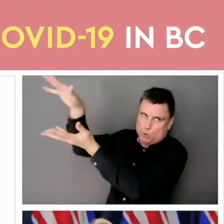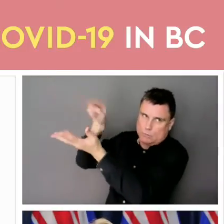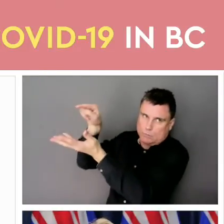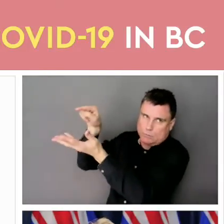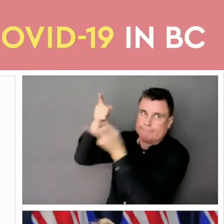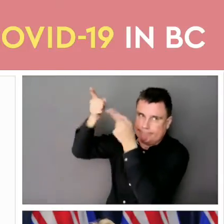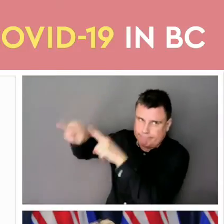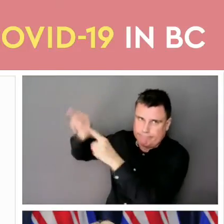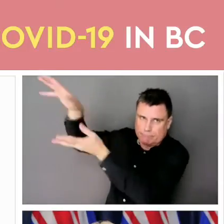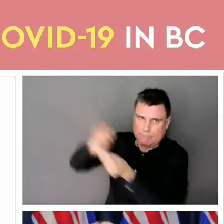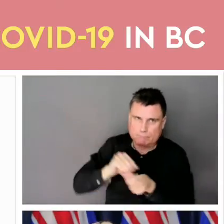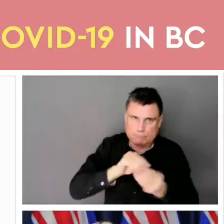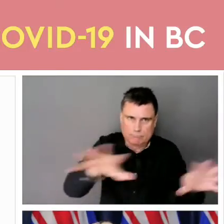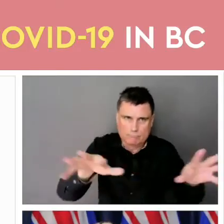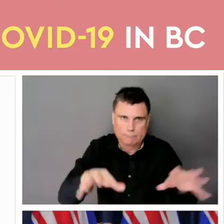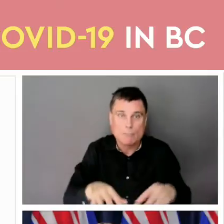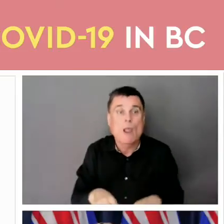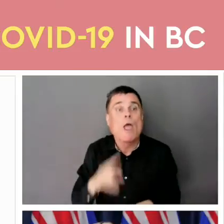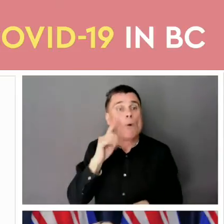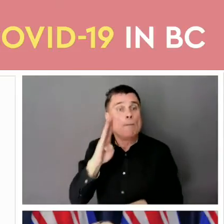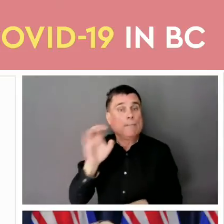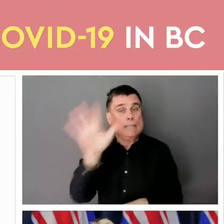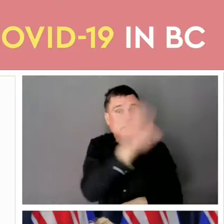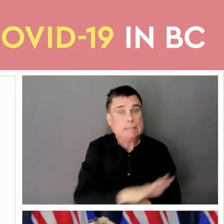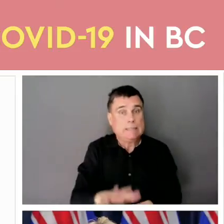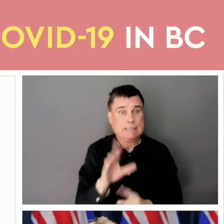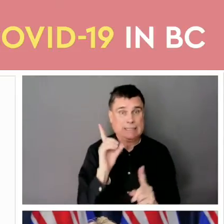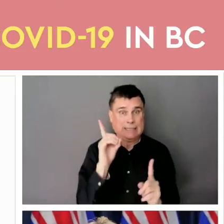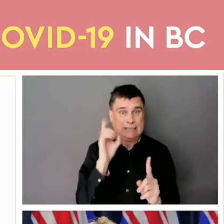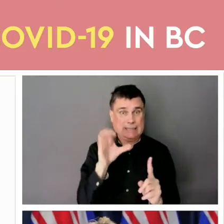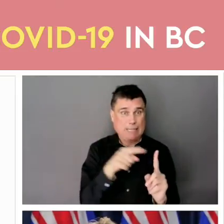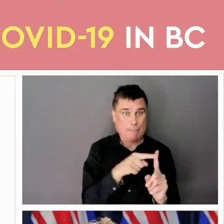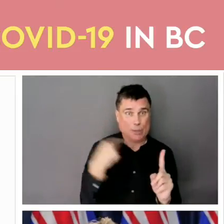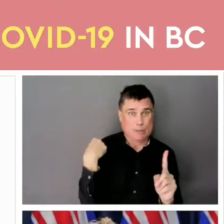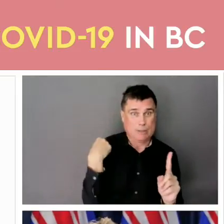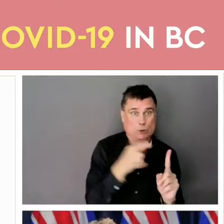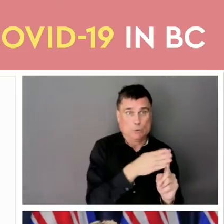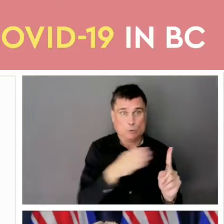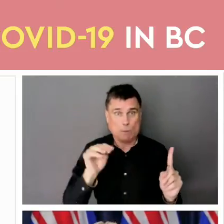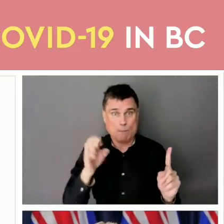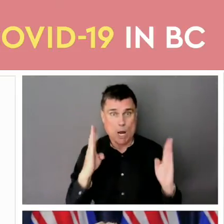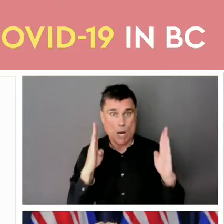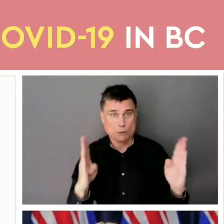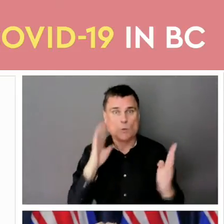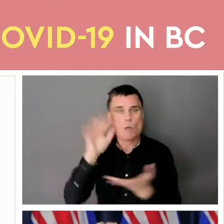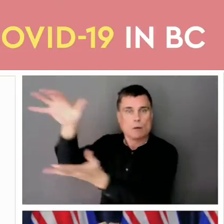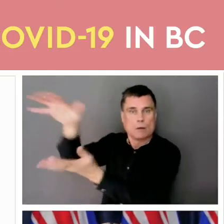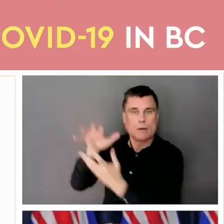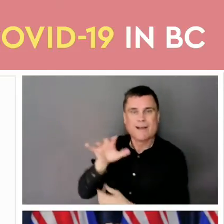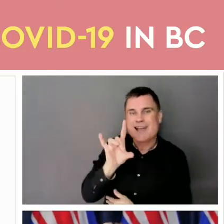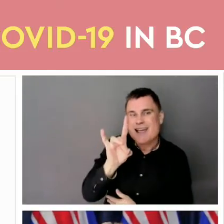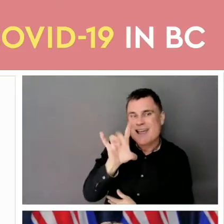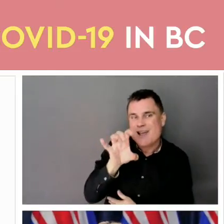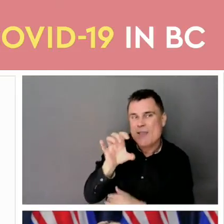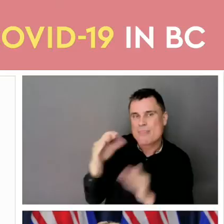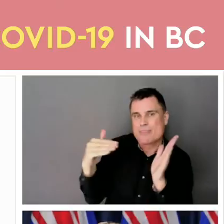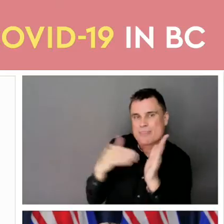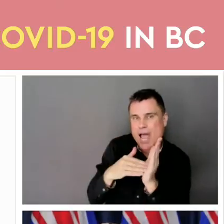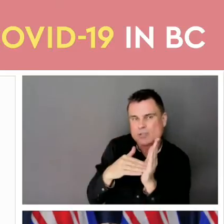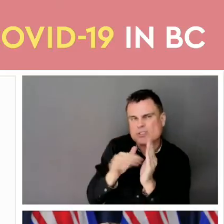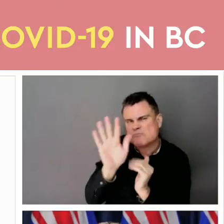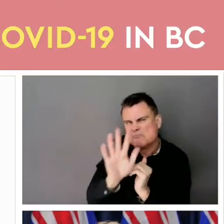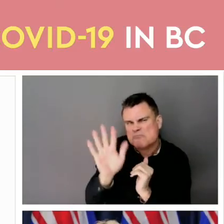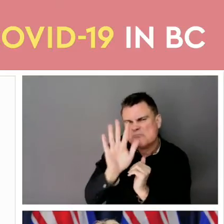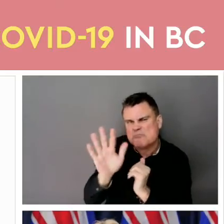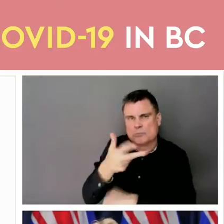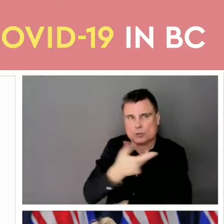from December until the end of March, we expect to receive just under 800,000 doses of vaccine. And then from April to the end